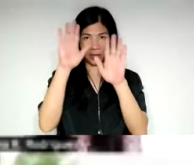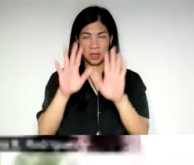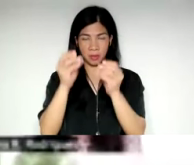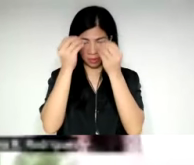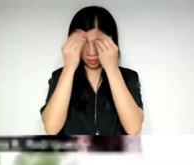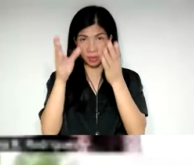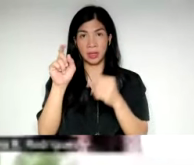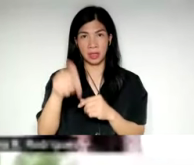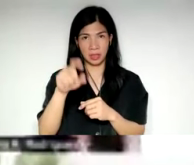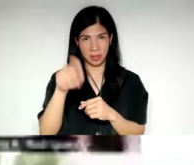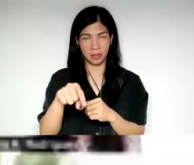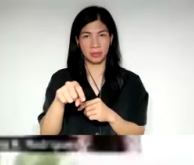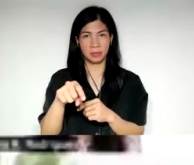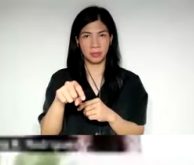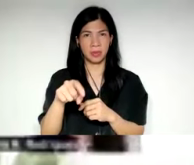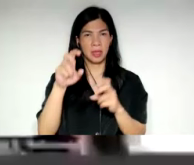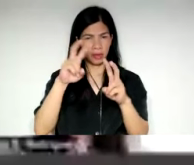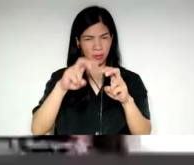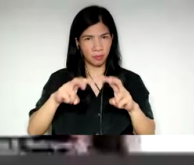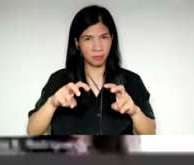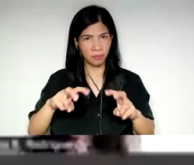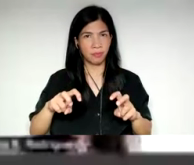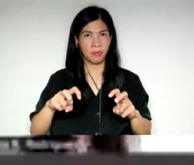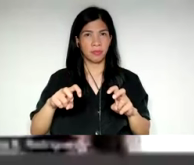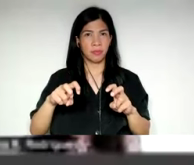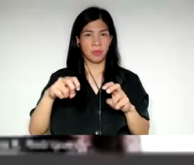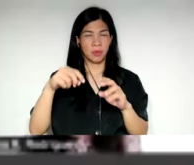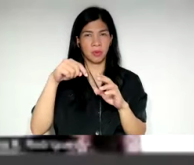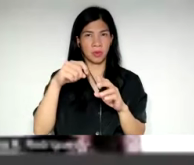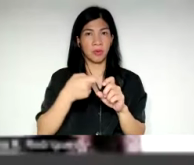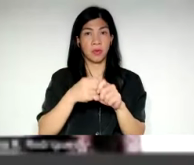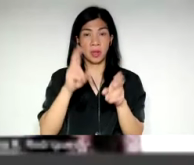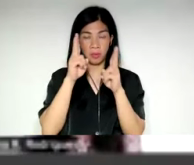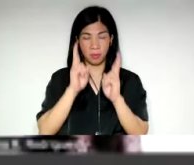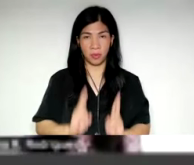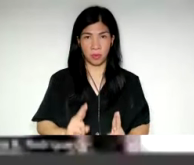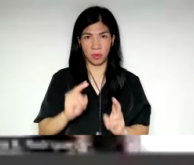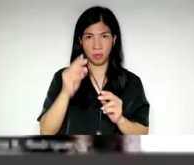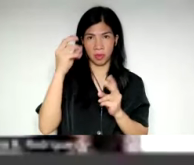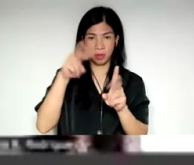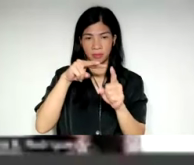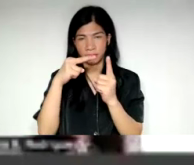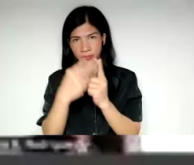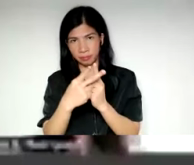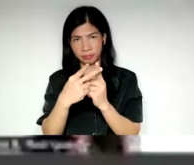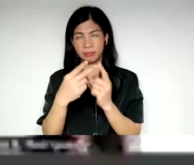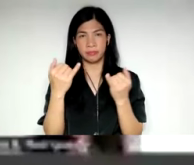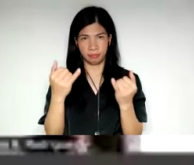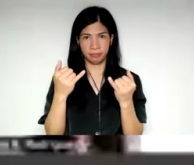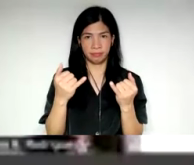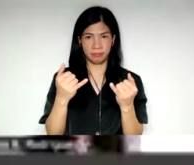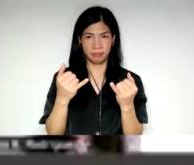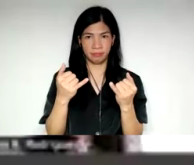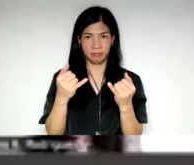essence of my climate risk. So with that, I wish you all a very fruitful